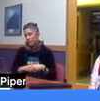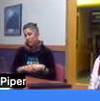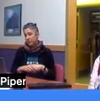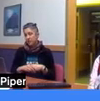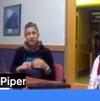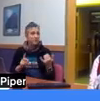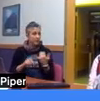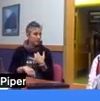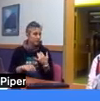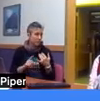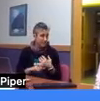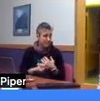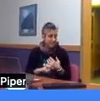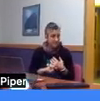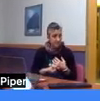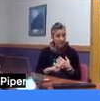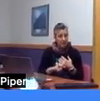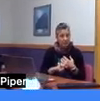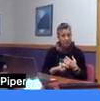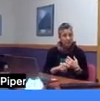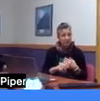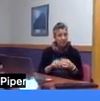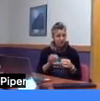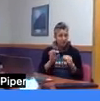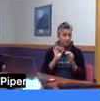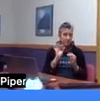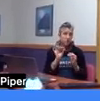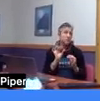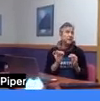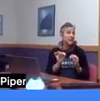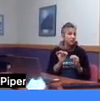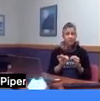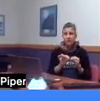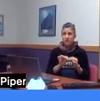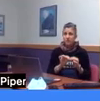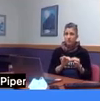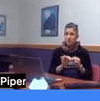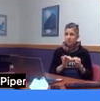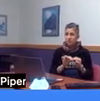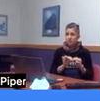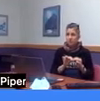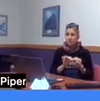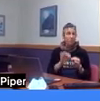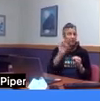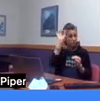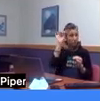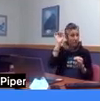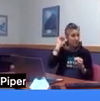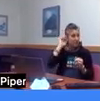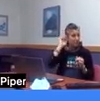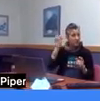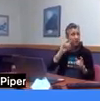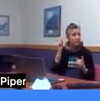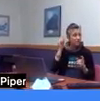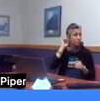I also put in, like, if somebody prefers a size of speculum, like sometimes I'll use the pediatric speculum for certain patients, and I'll make note of